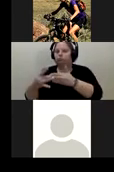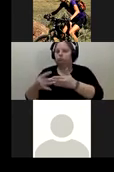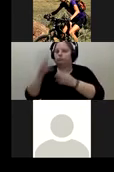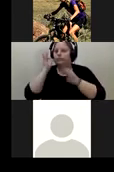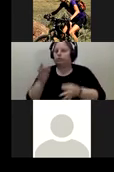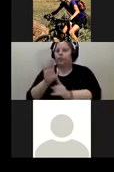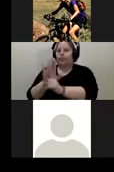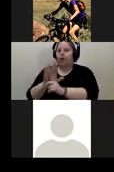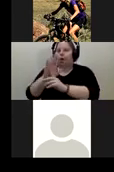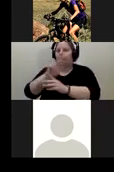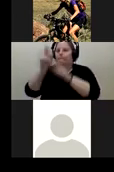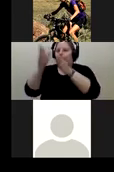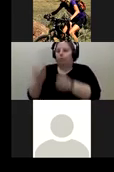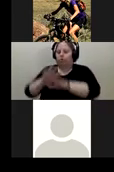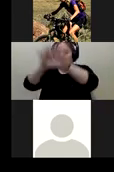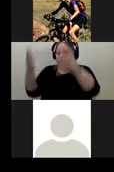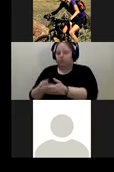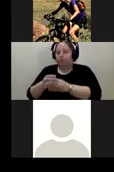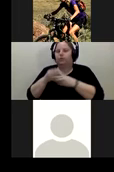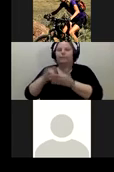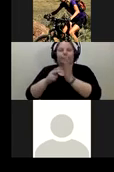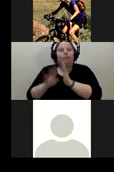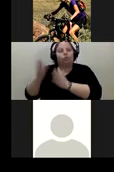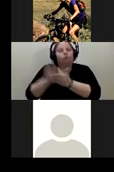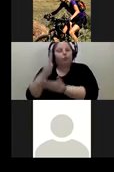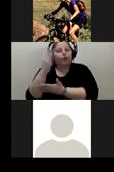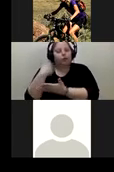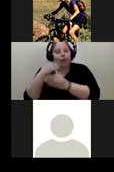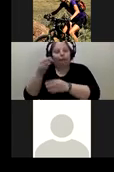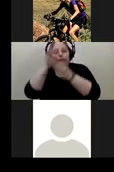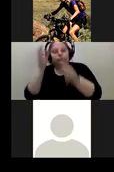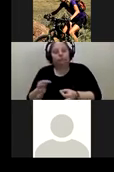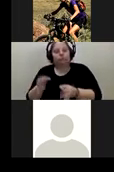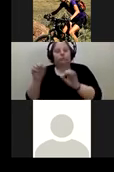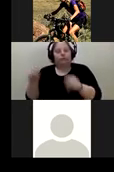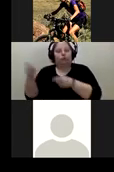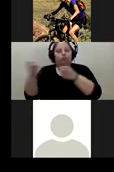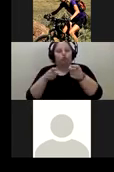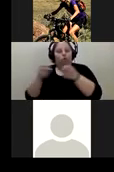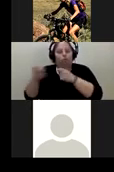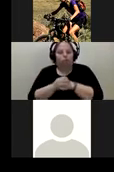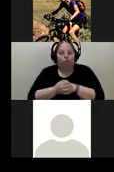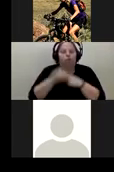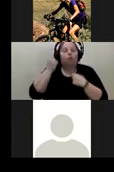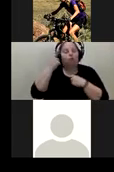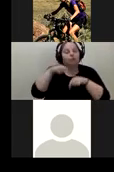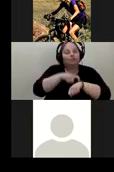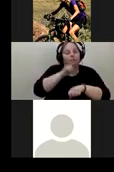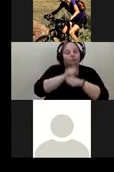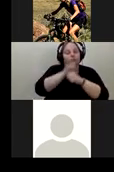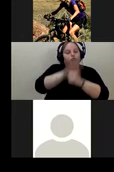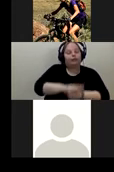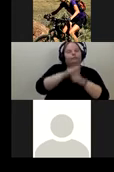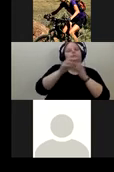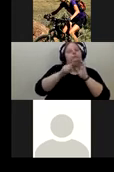is that they have the right to be autonomous, right? Now, this during times of stress can also be difficult. It's easy